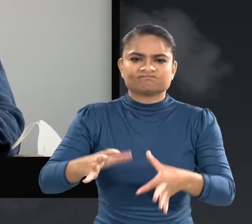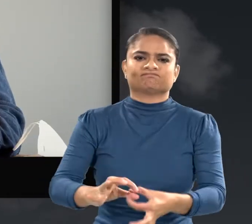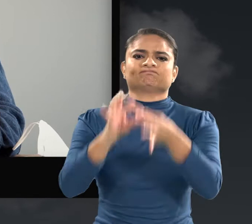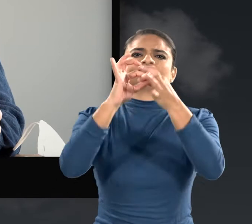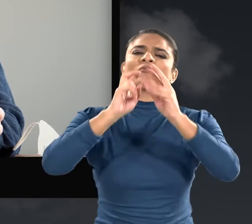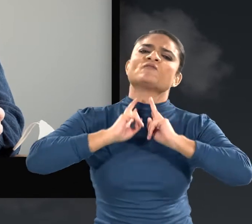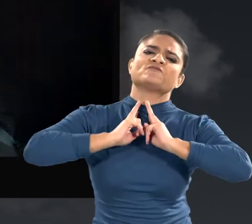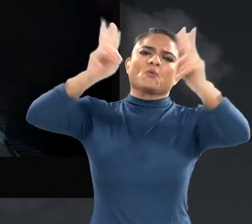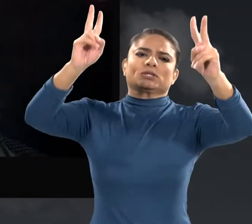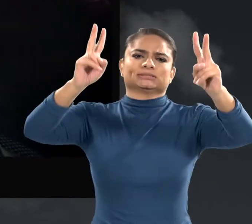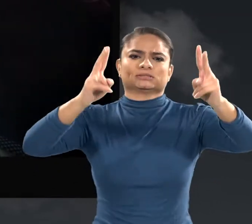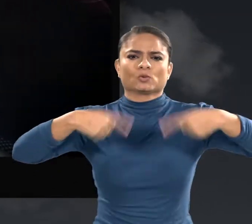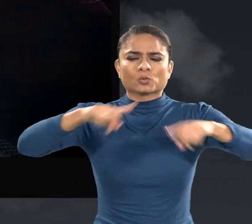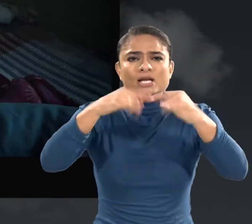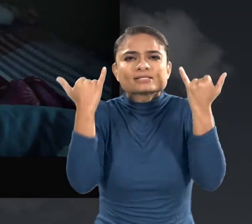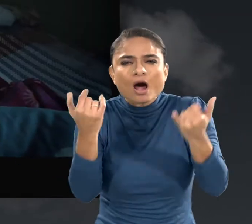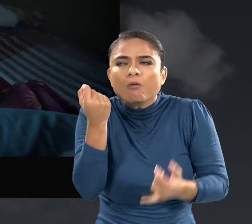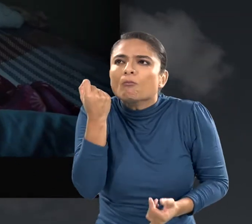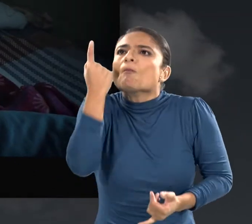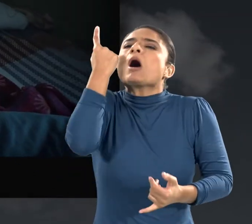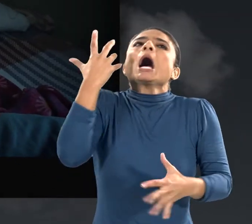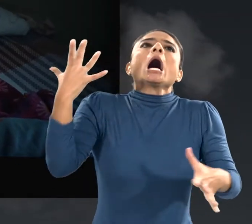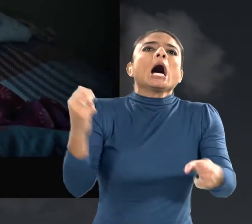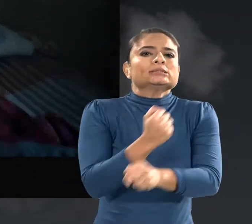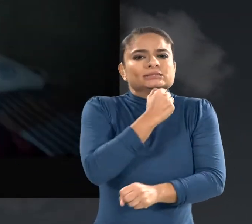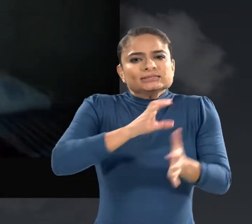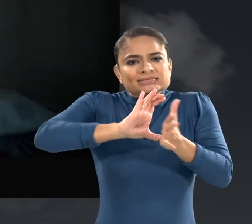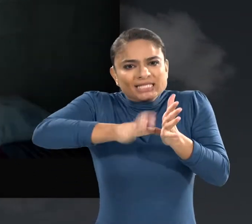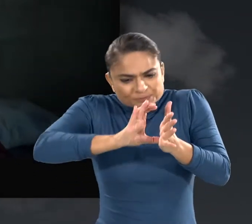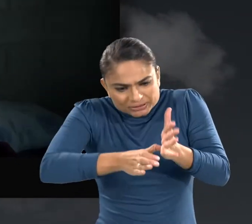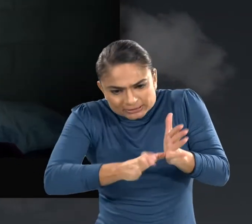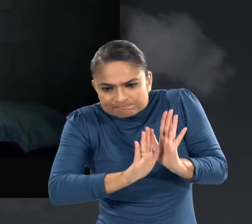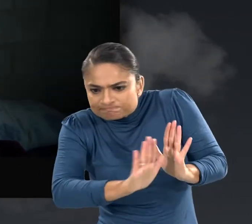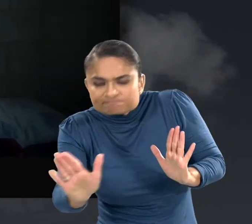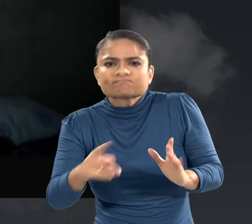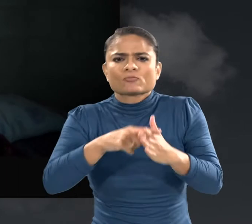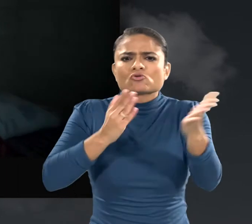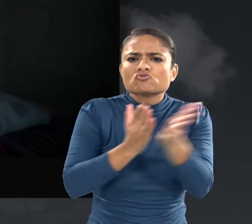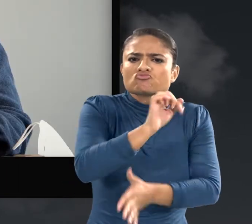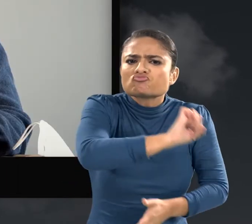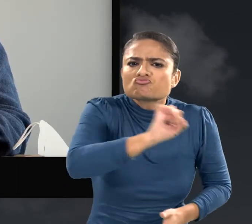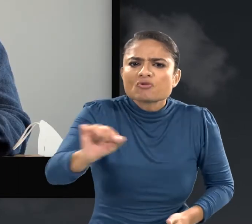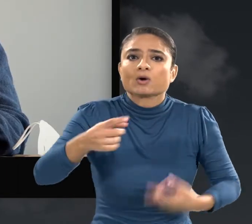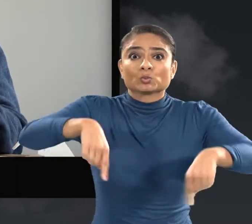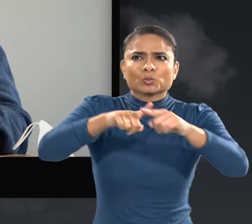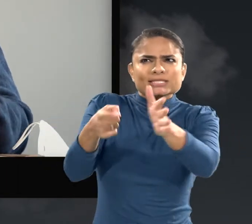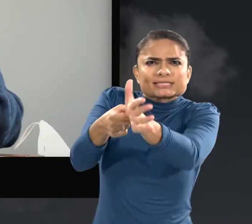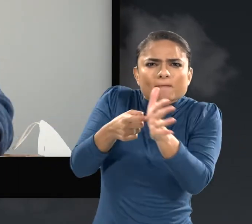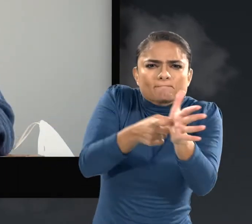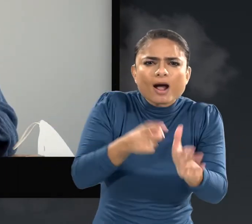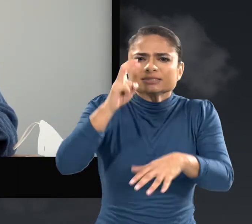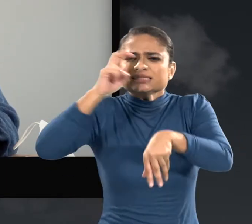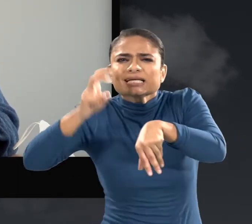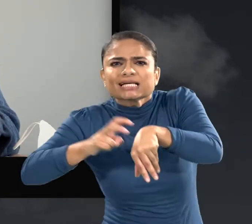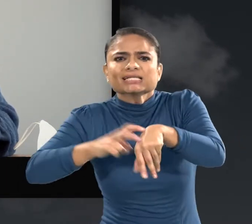million people who now understand what disability is and what their rights should be, there's going to